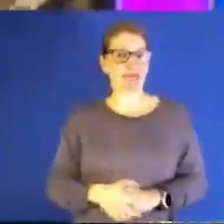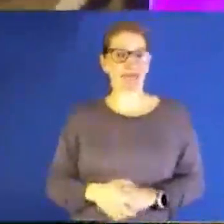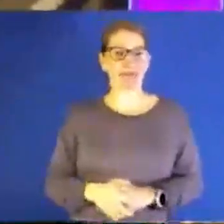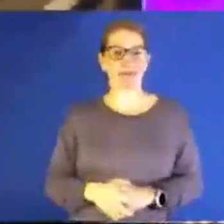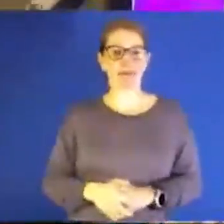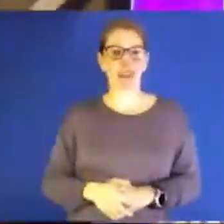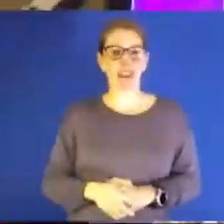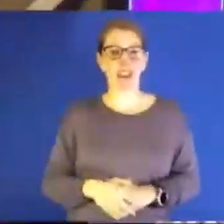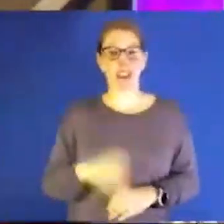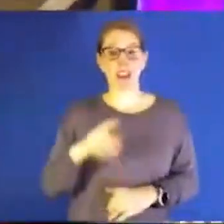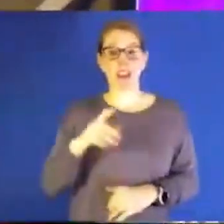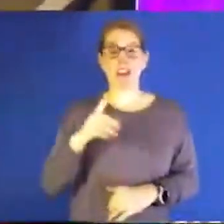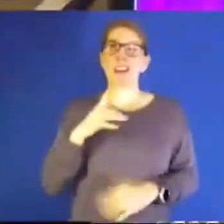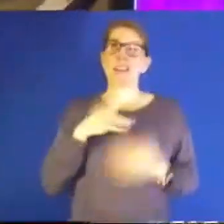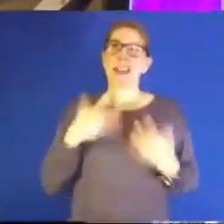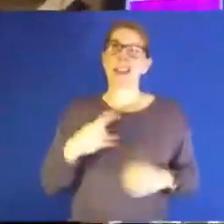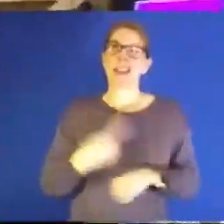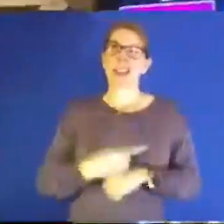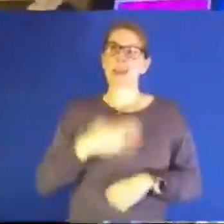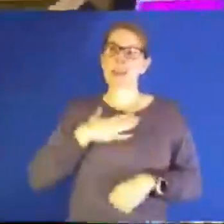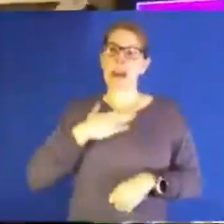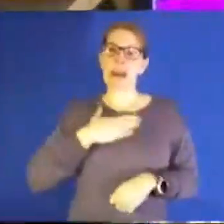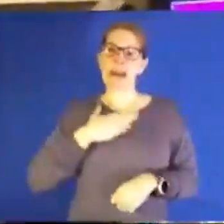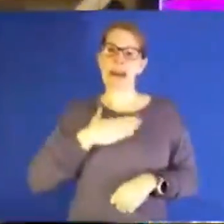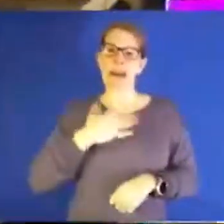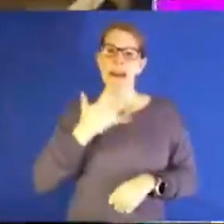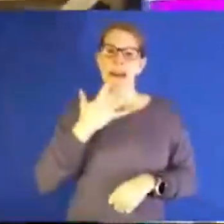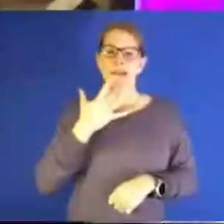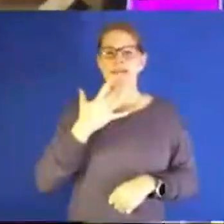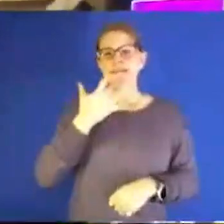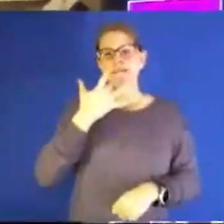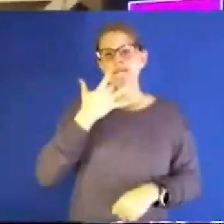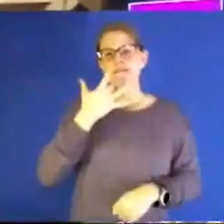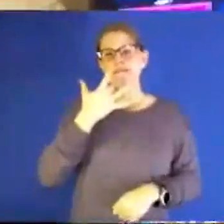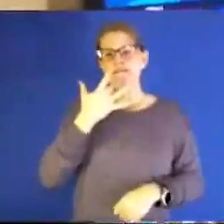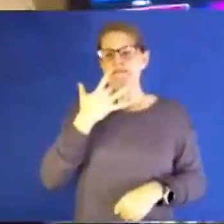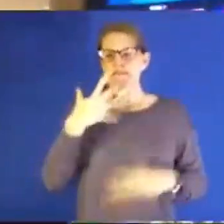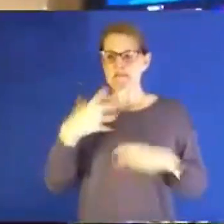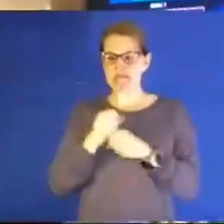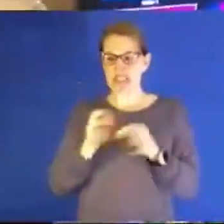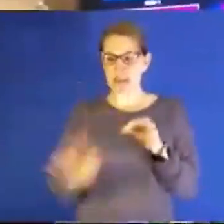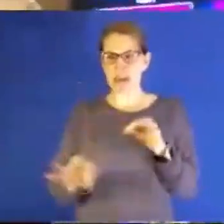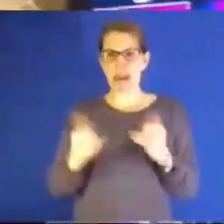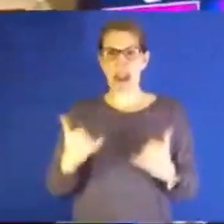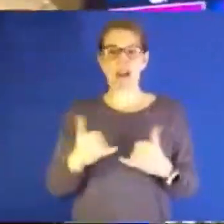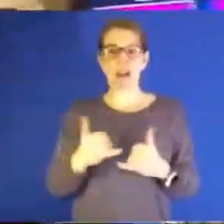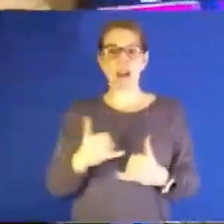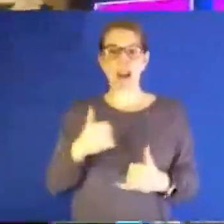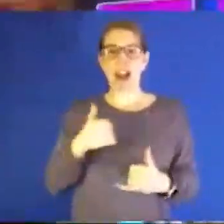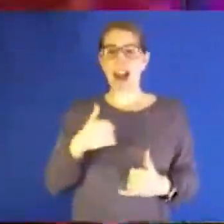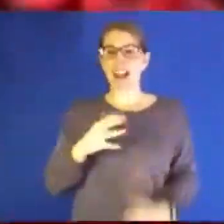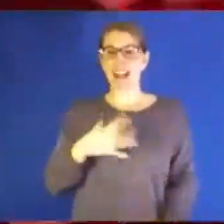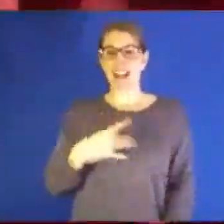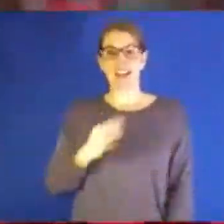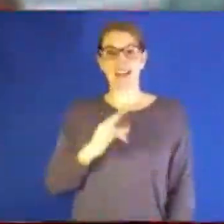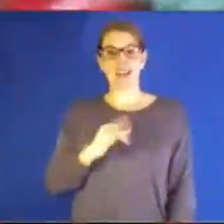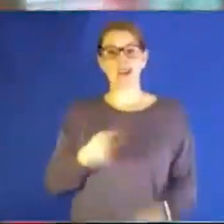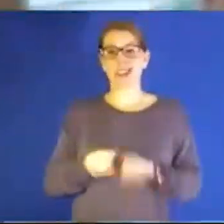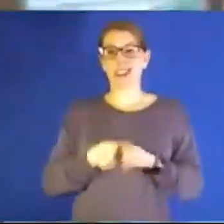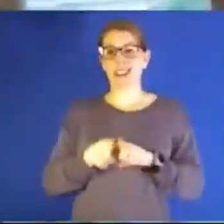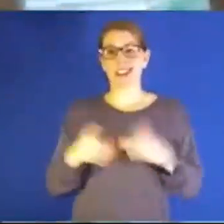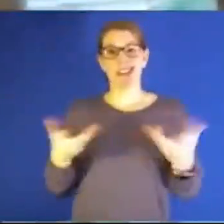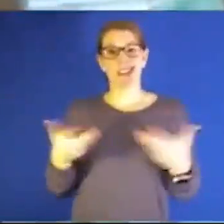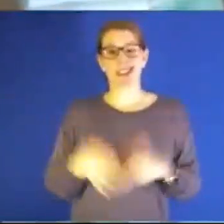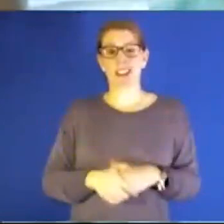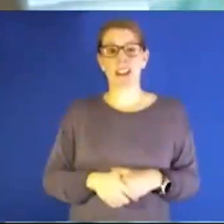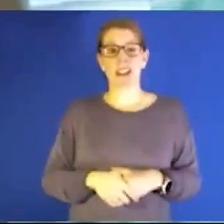For Valentine's Day, my taste have simplified quite a bit. I just like a cool pair of socks. You might